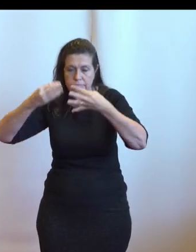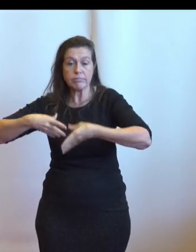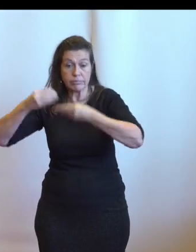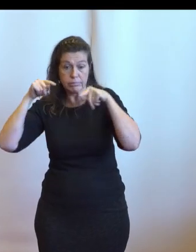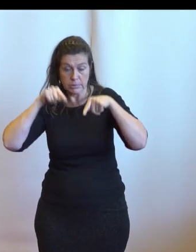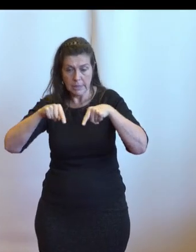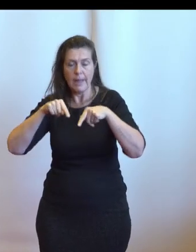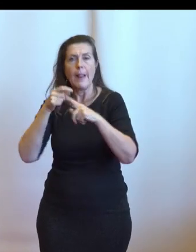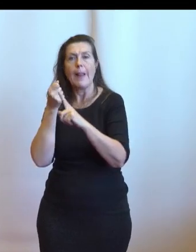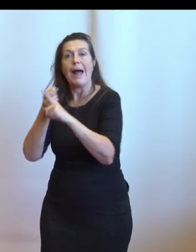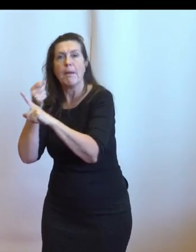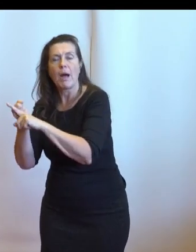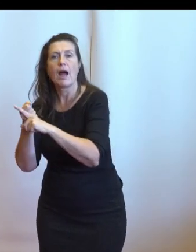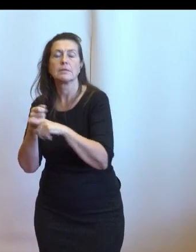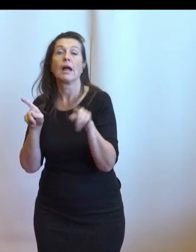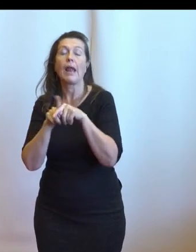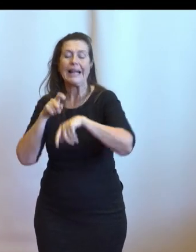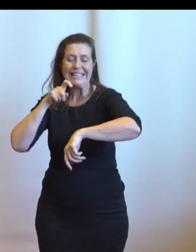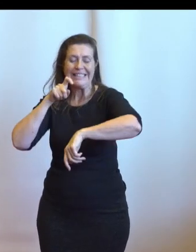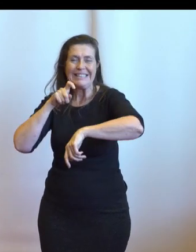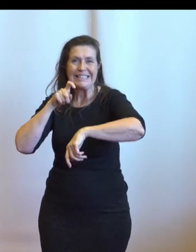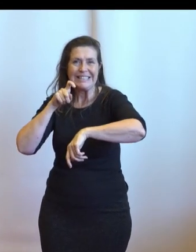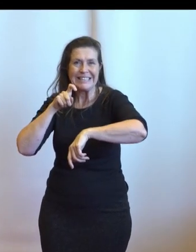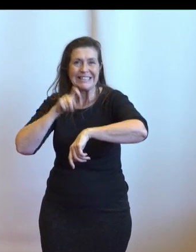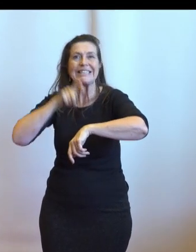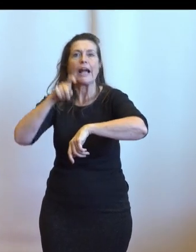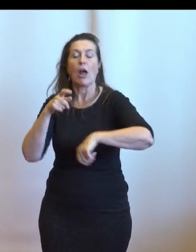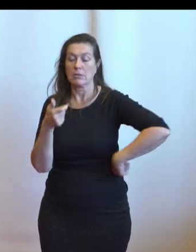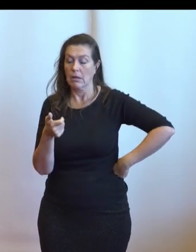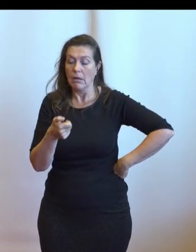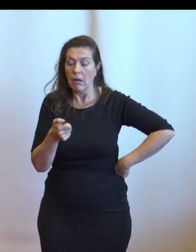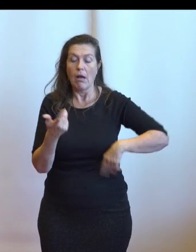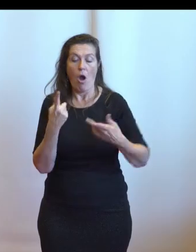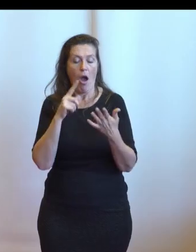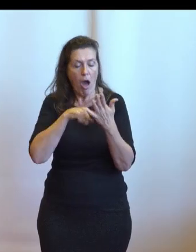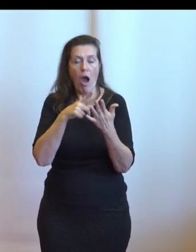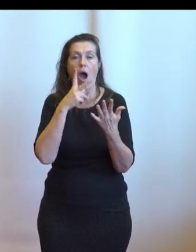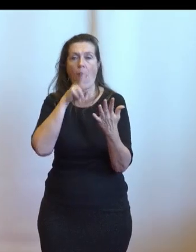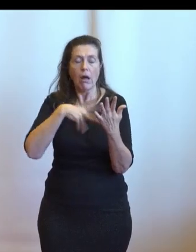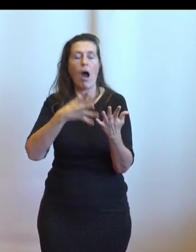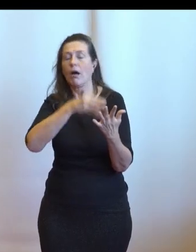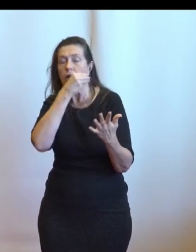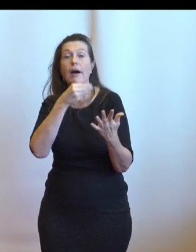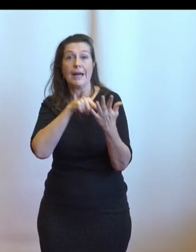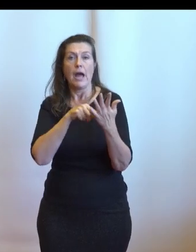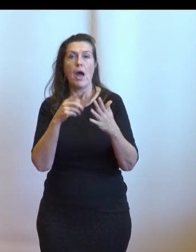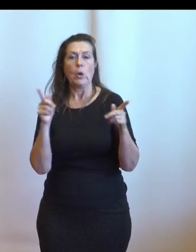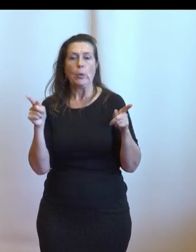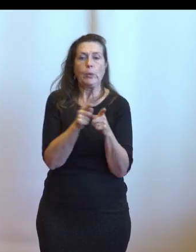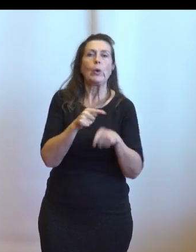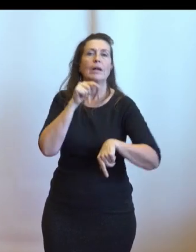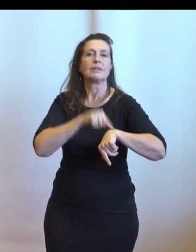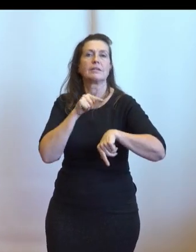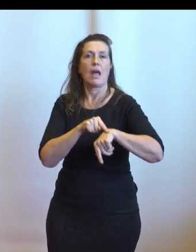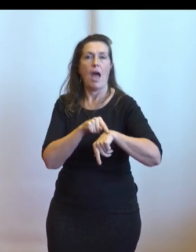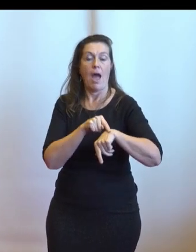number of seconds it takes you longer to do a certain action or whatever. And then multiply that up across the year and across the